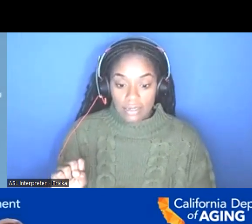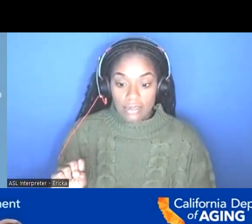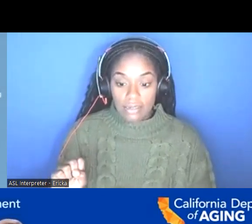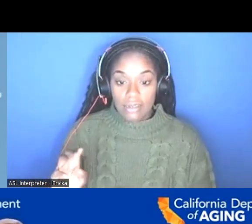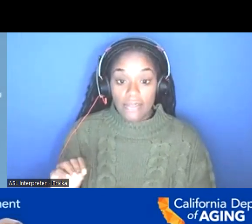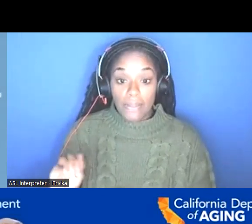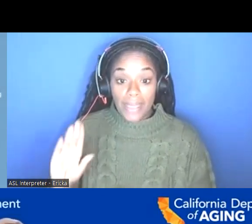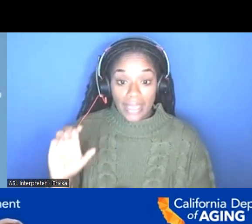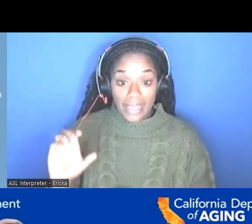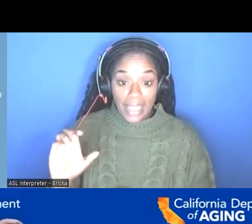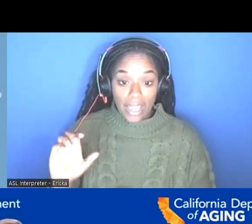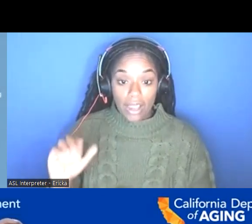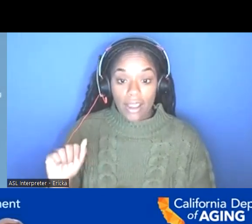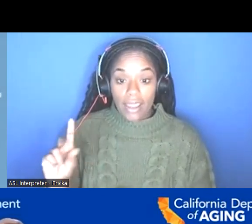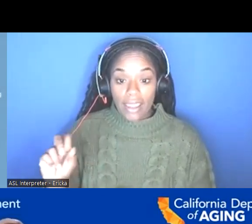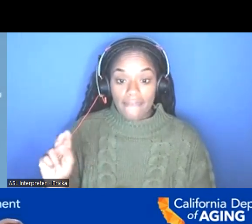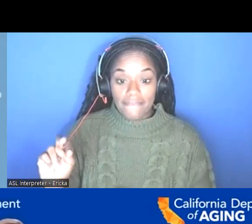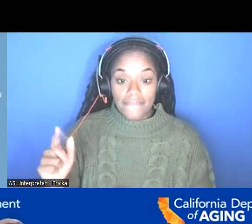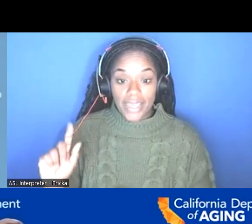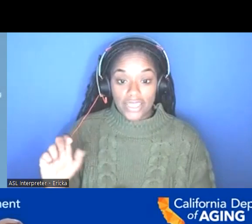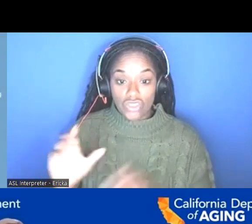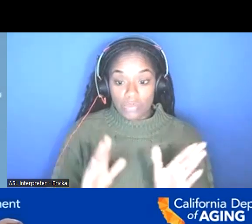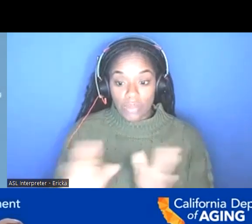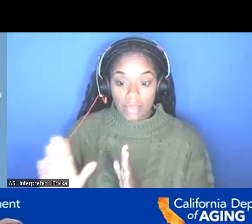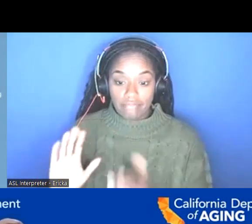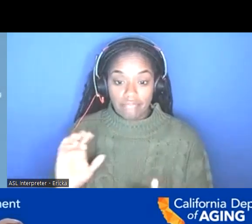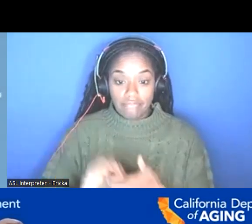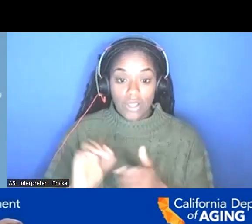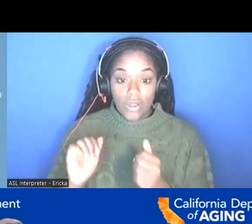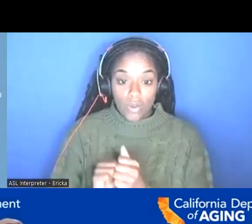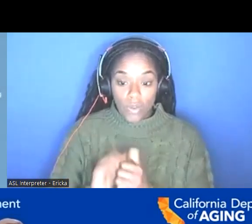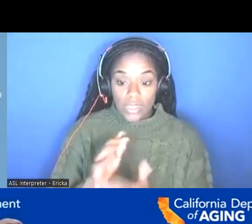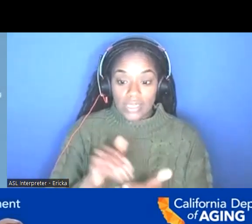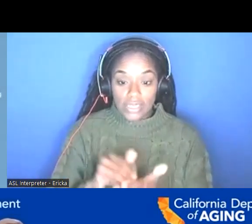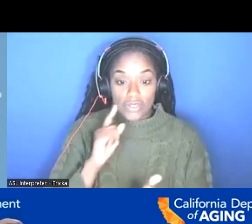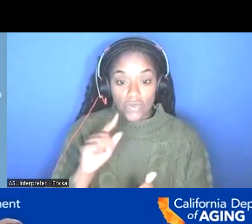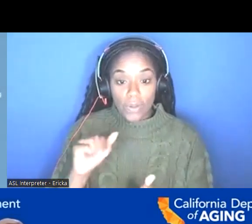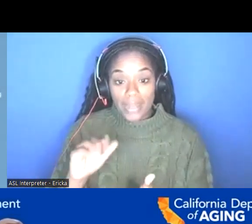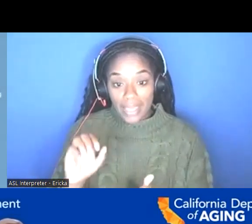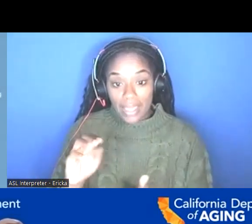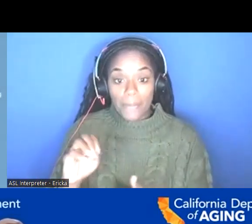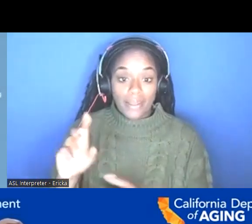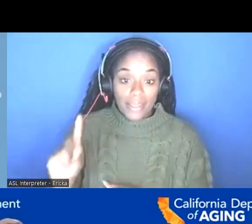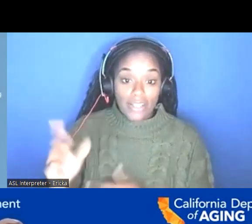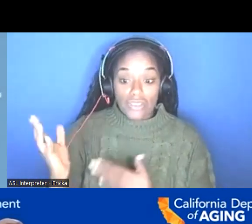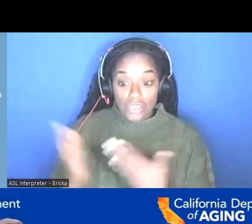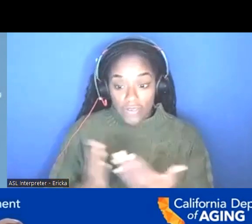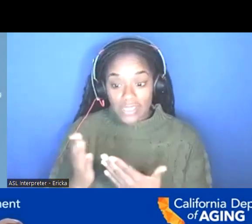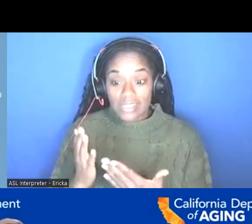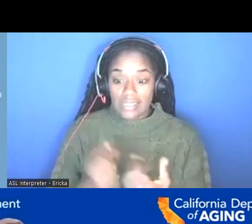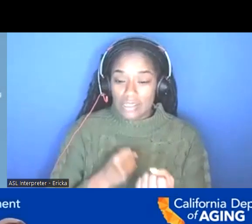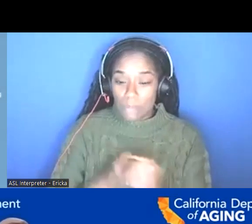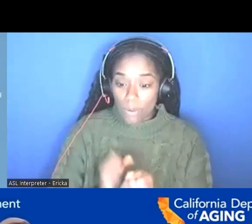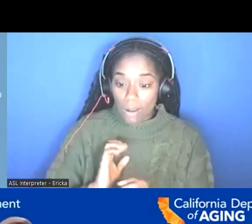Advantage plans in partnership with the Centers for Medicare and Medicaid Services, as well as support of our foundation